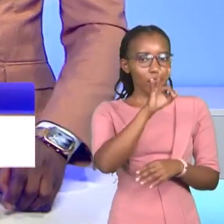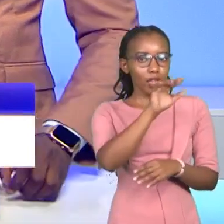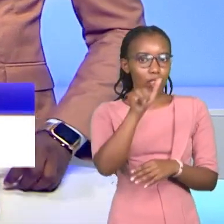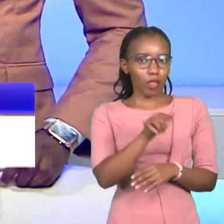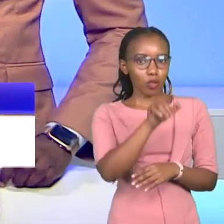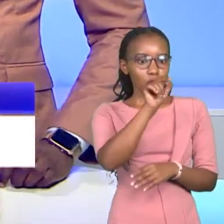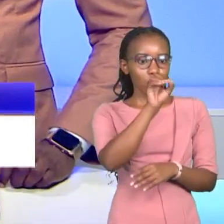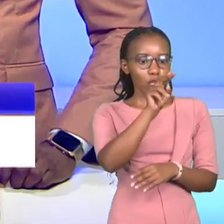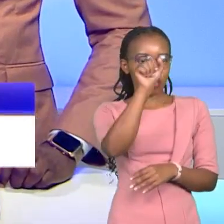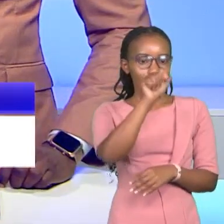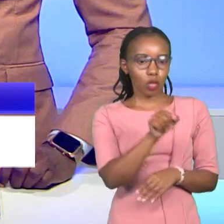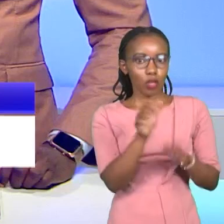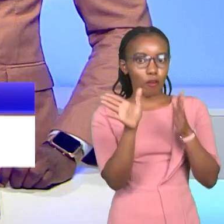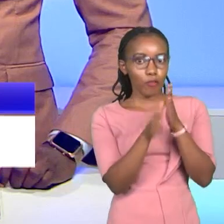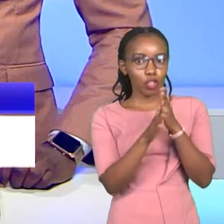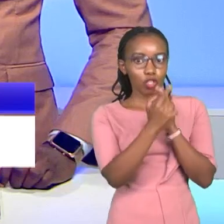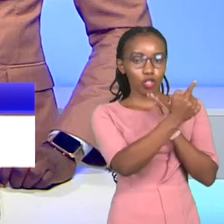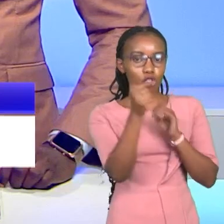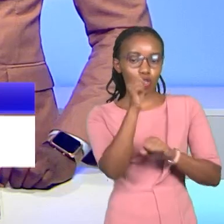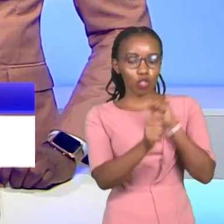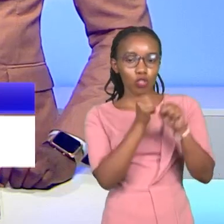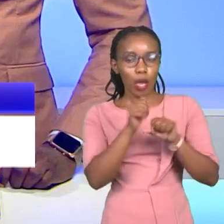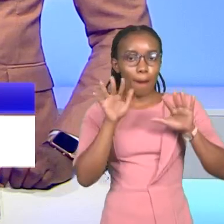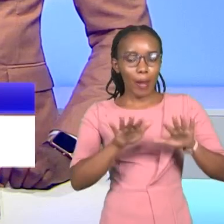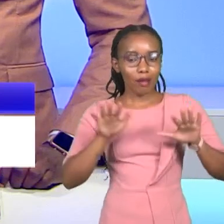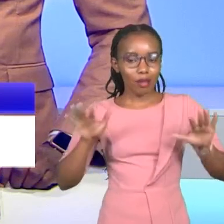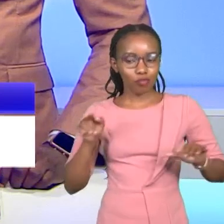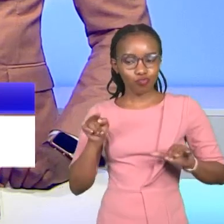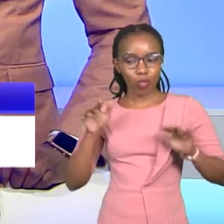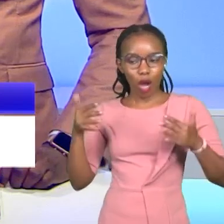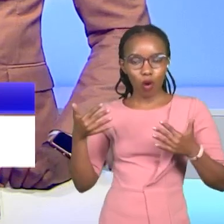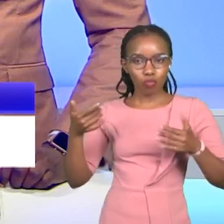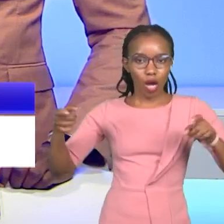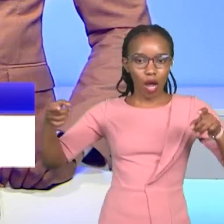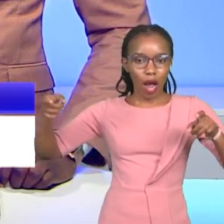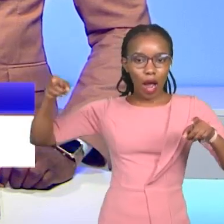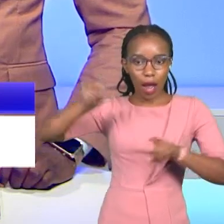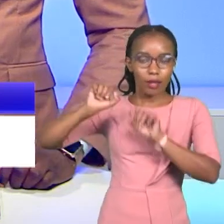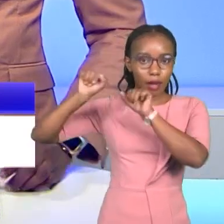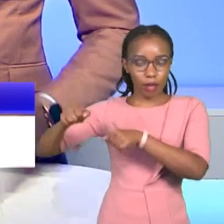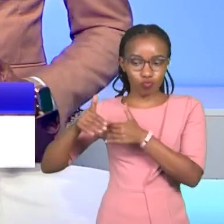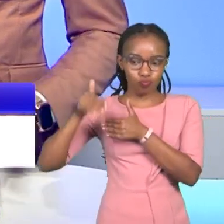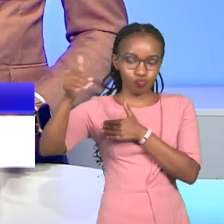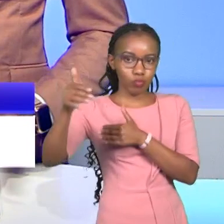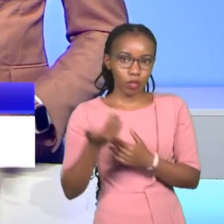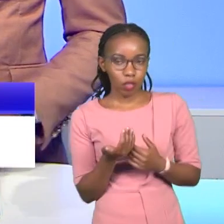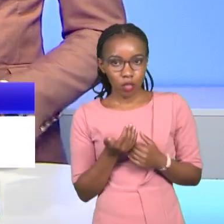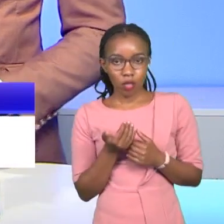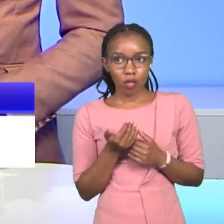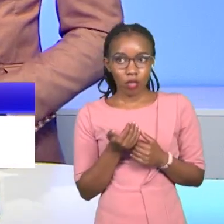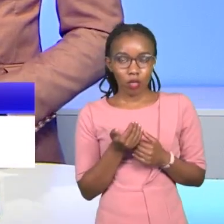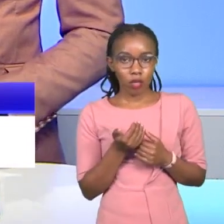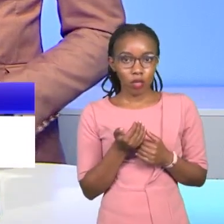tons of fish annually, with the market potentially standing a chance to continue expanding over the years. To meet the demand, which